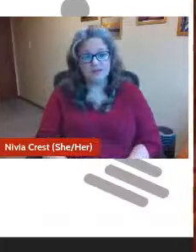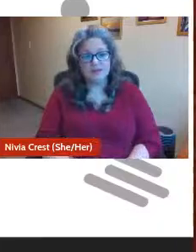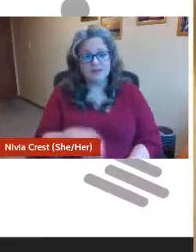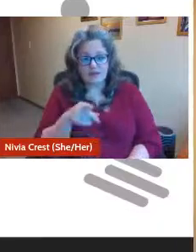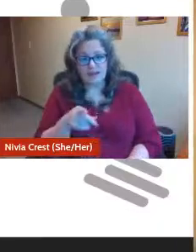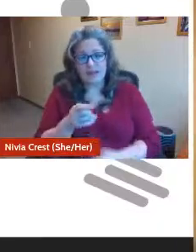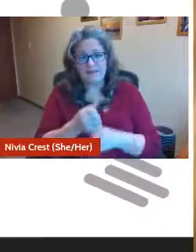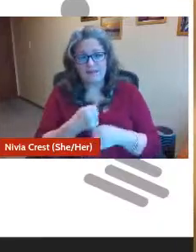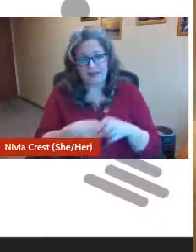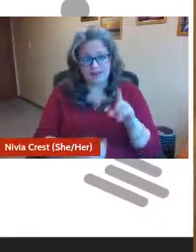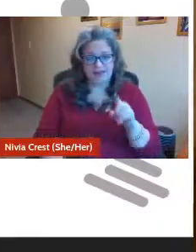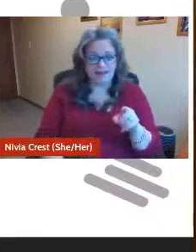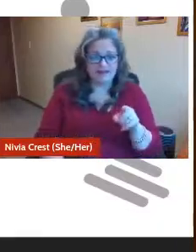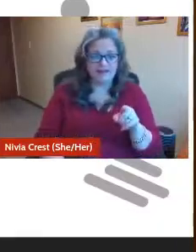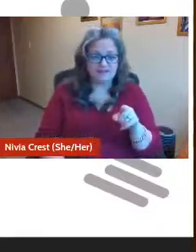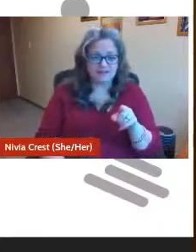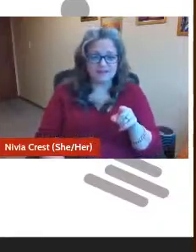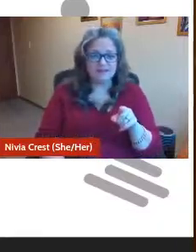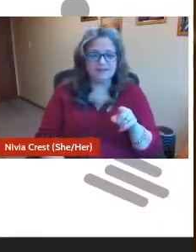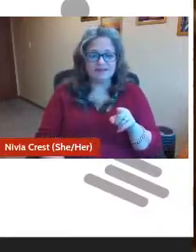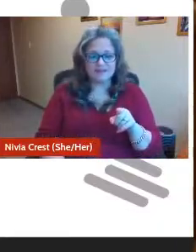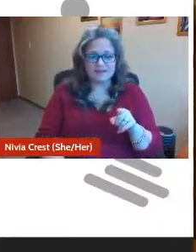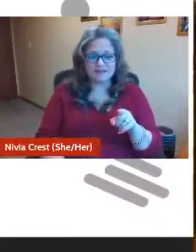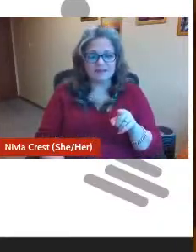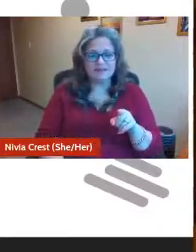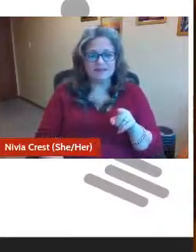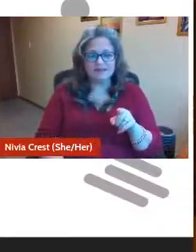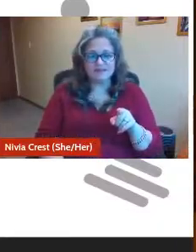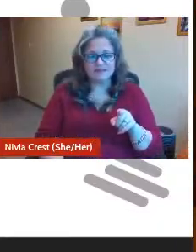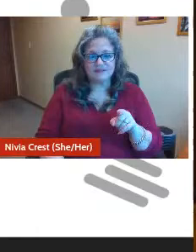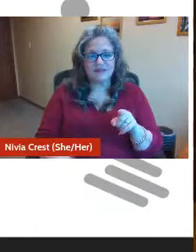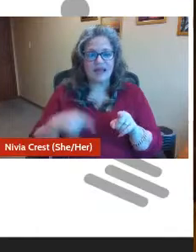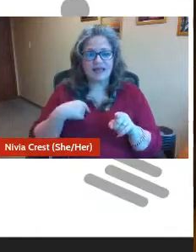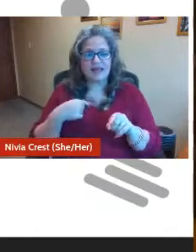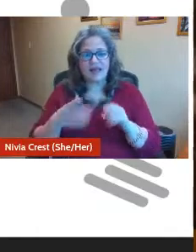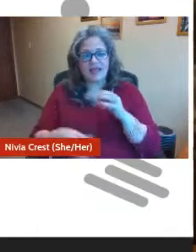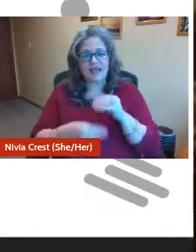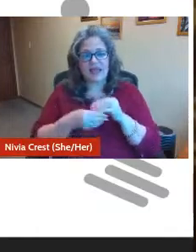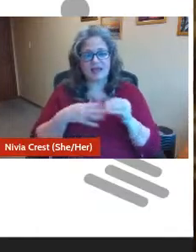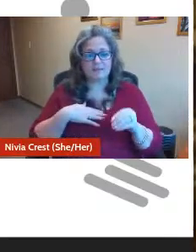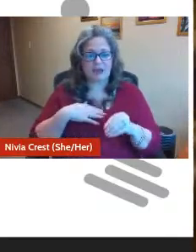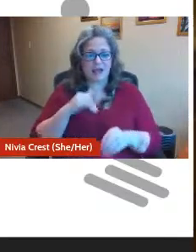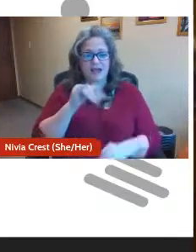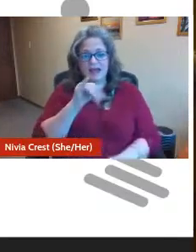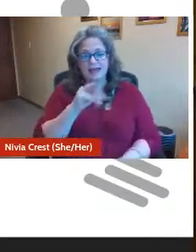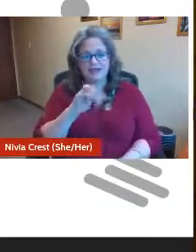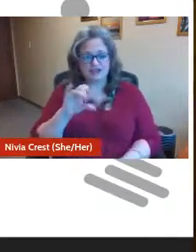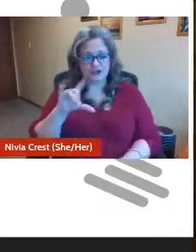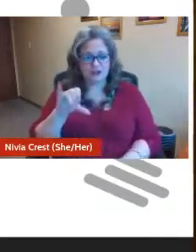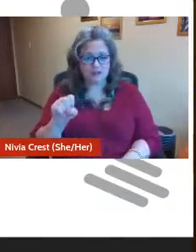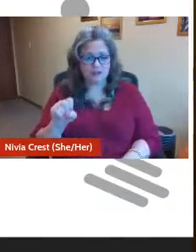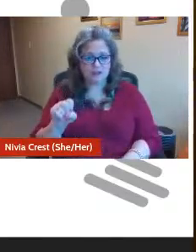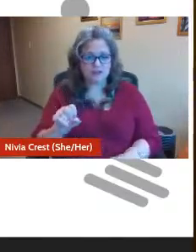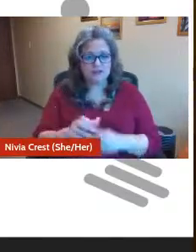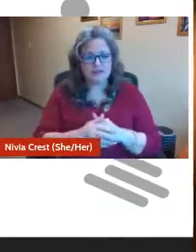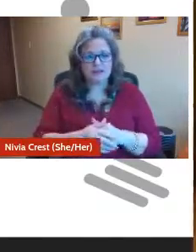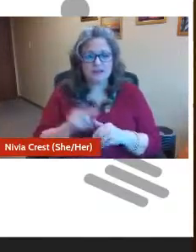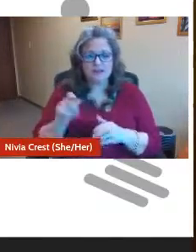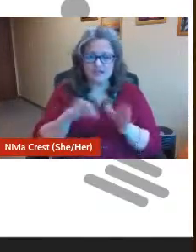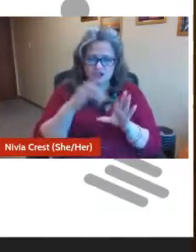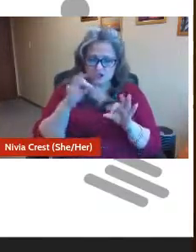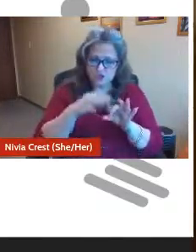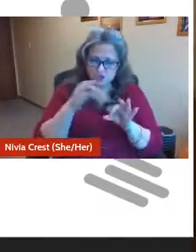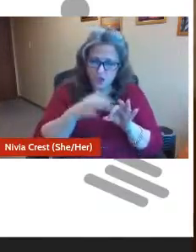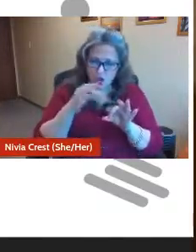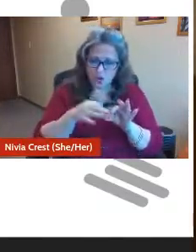made. Ooh. Let's see, where's the initials? I put my initials on there. I like that. Now, did you sew your initials